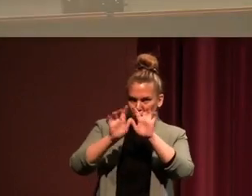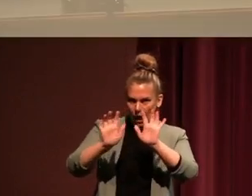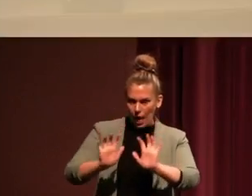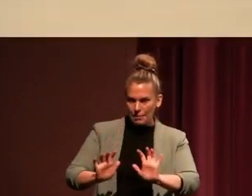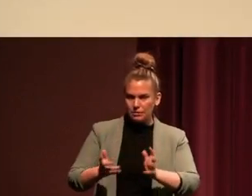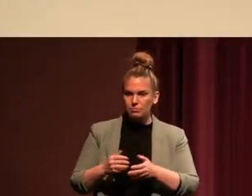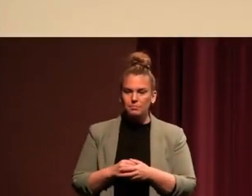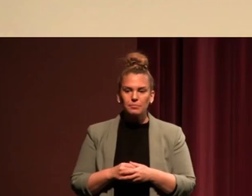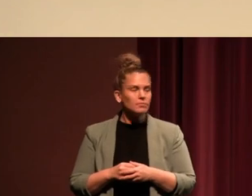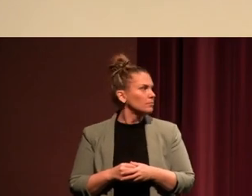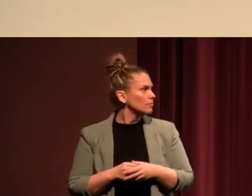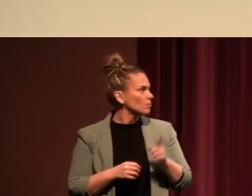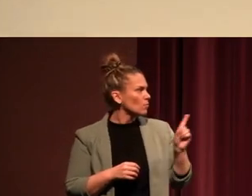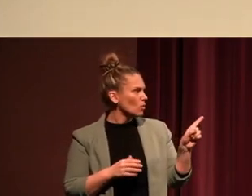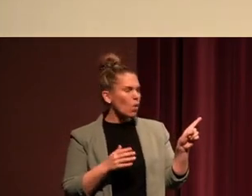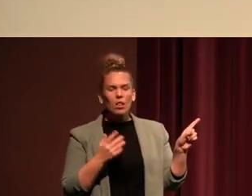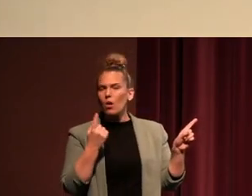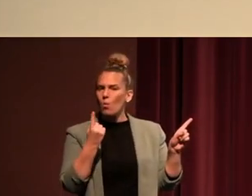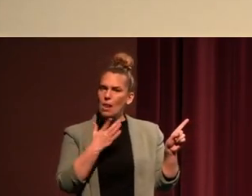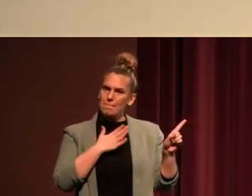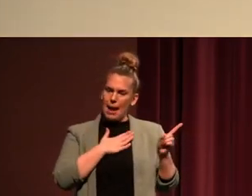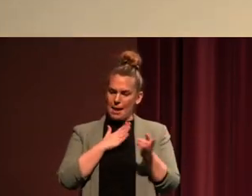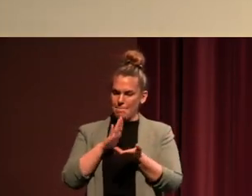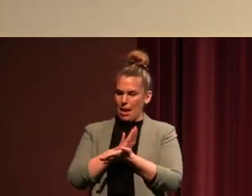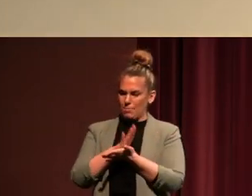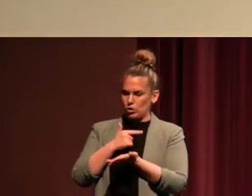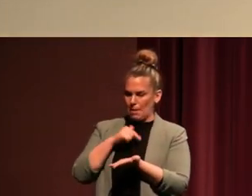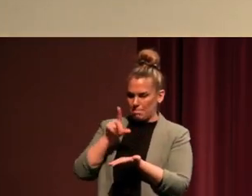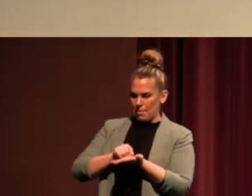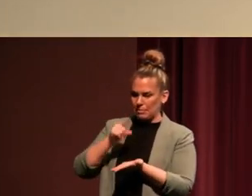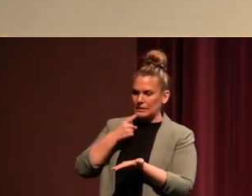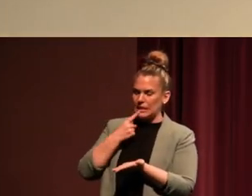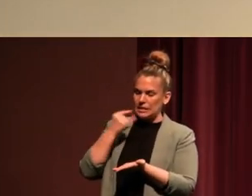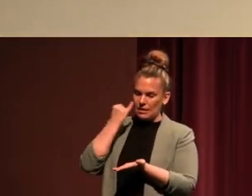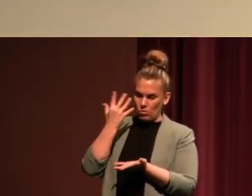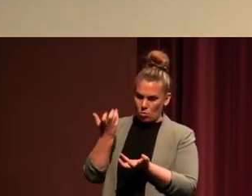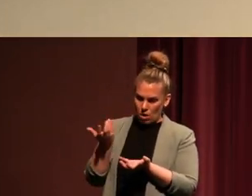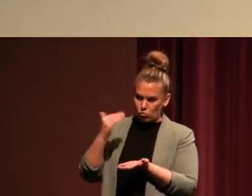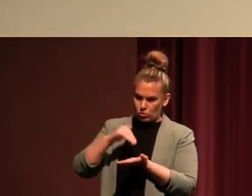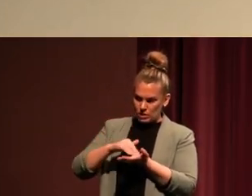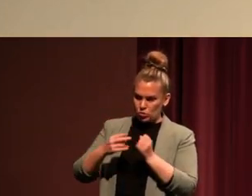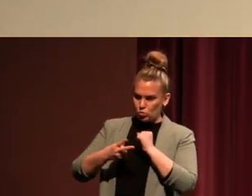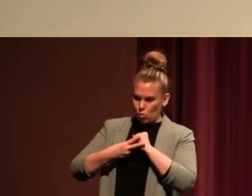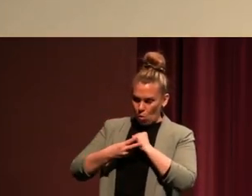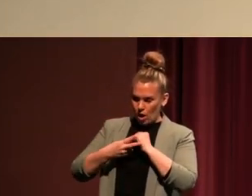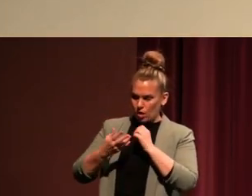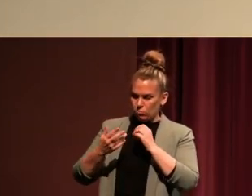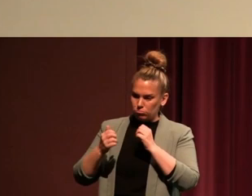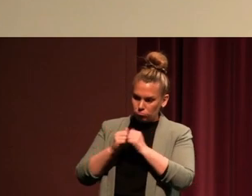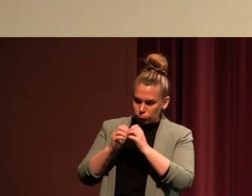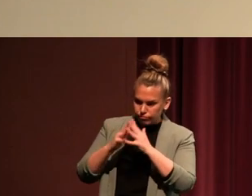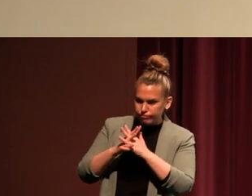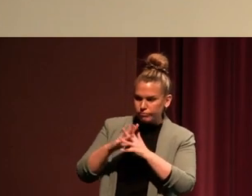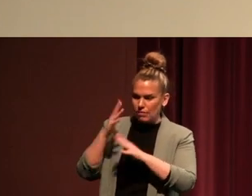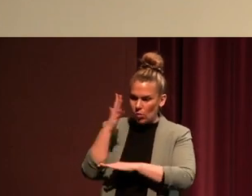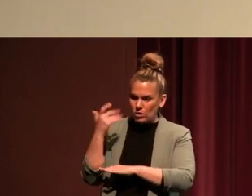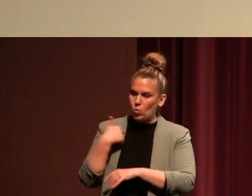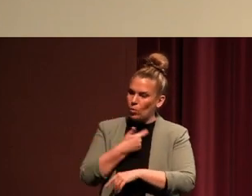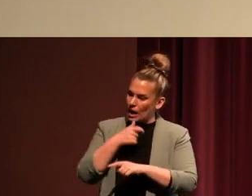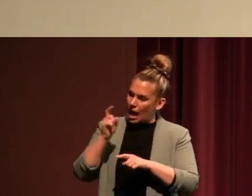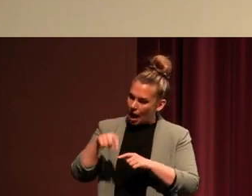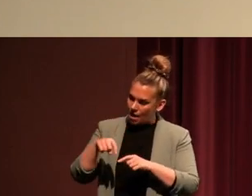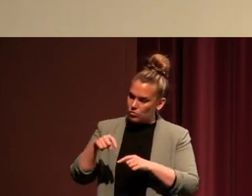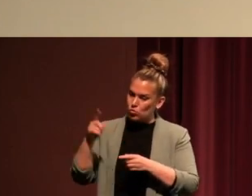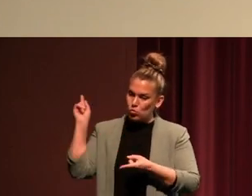I wrote in a paper, I've written in a number of papers, that if we want to restore historical conditions, we have to significantly reduce forest density